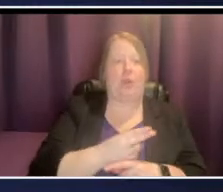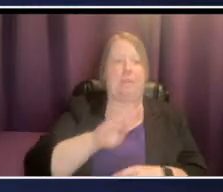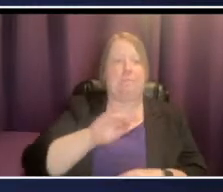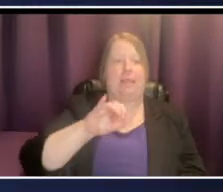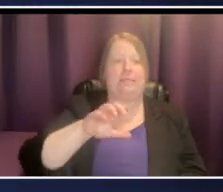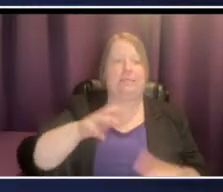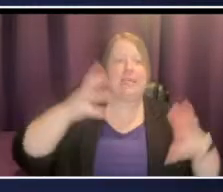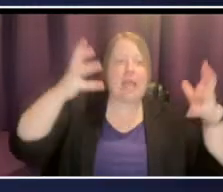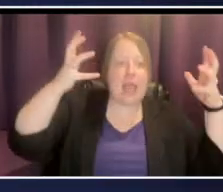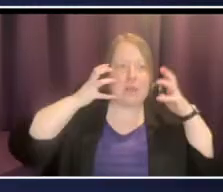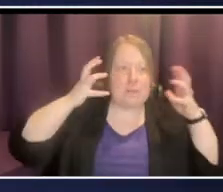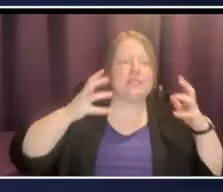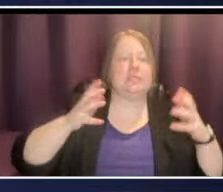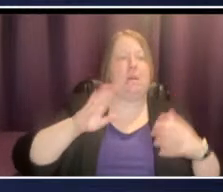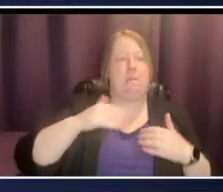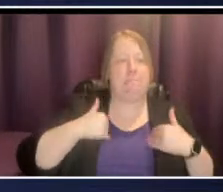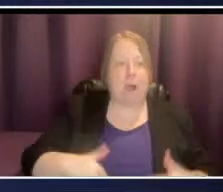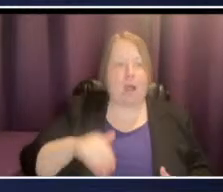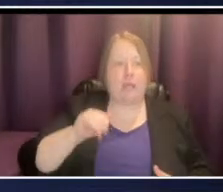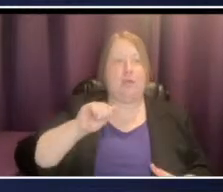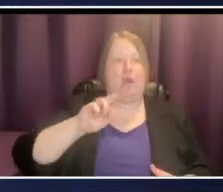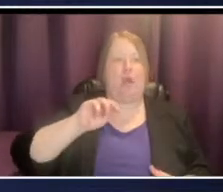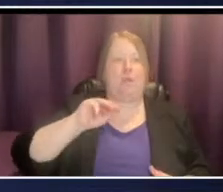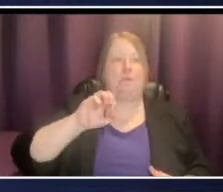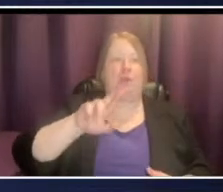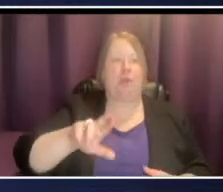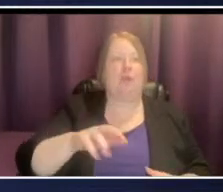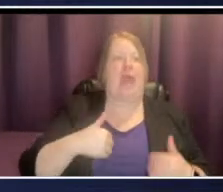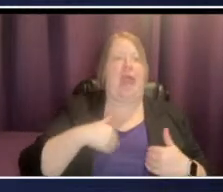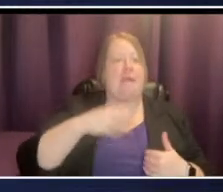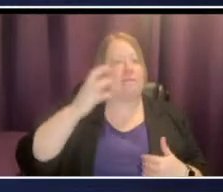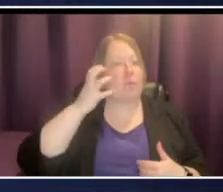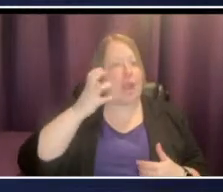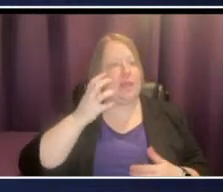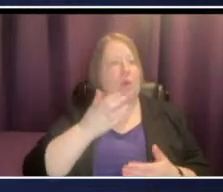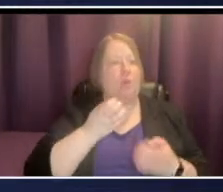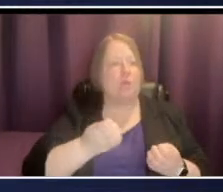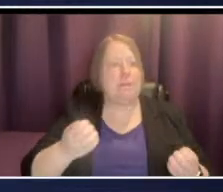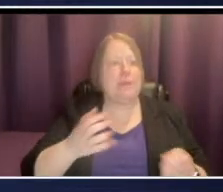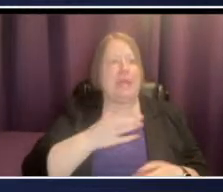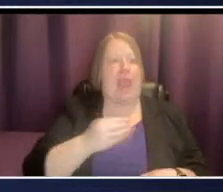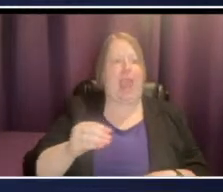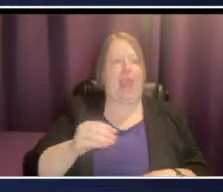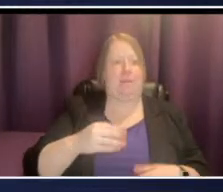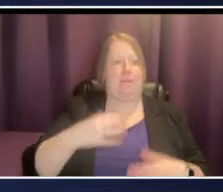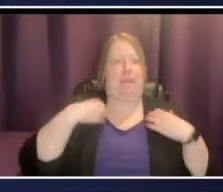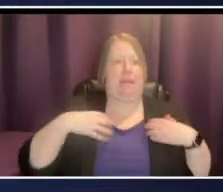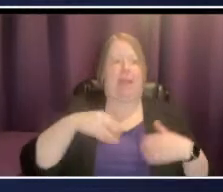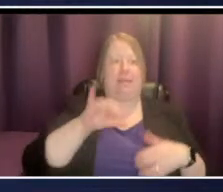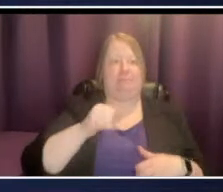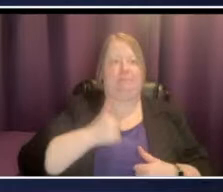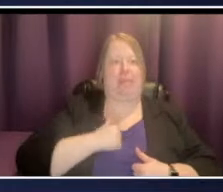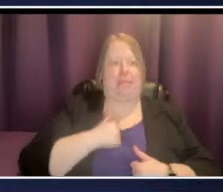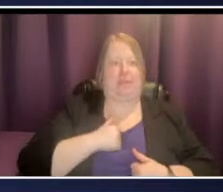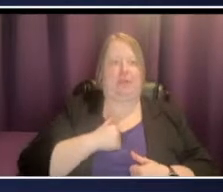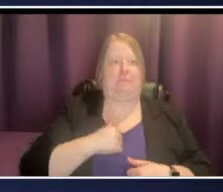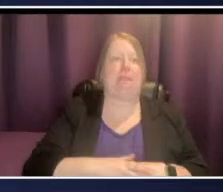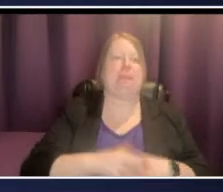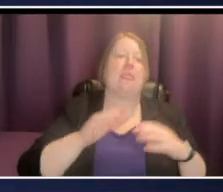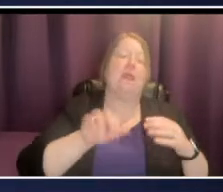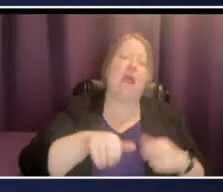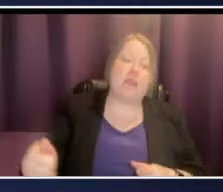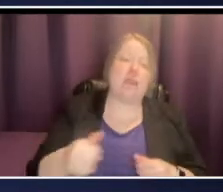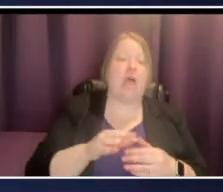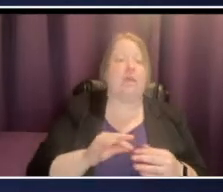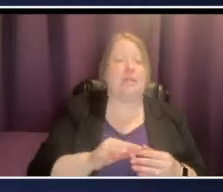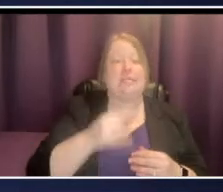radio equipment, and military-grade backpacks." Another, from 9:30 a.m., said that there were possibly